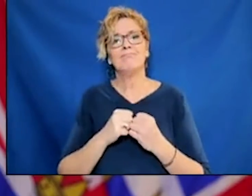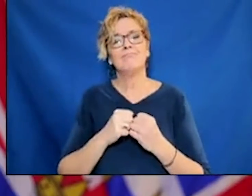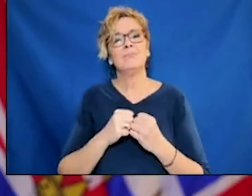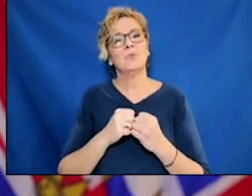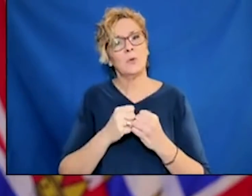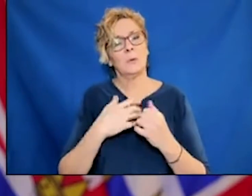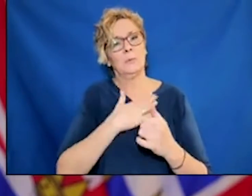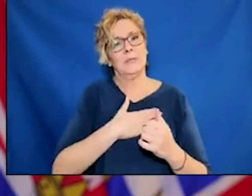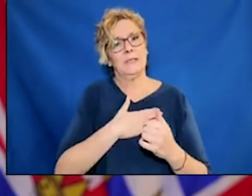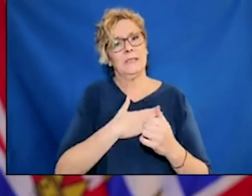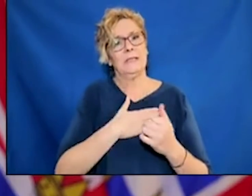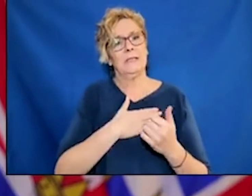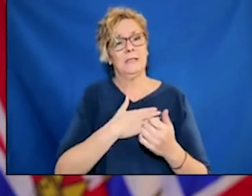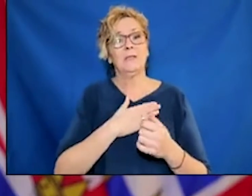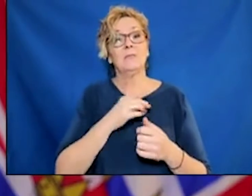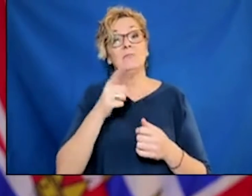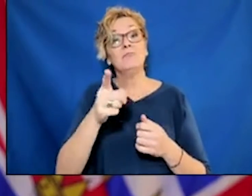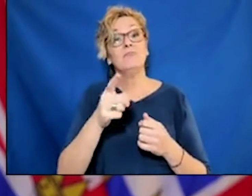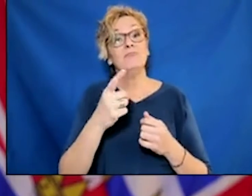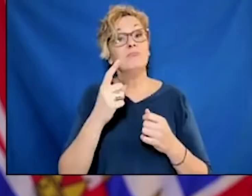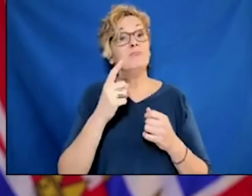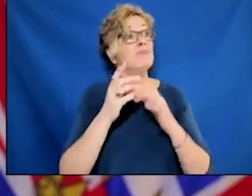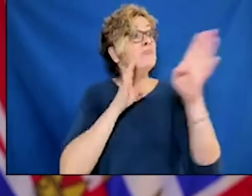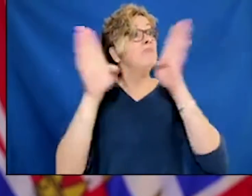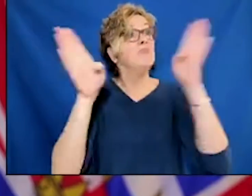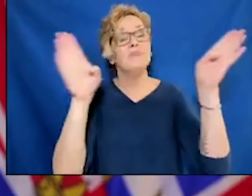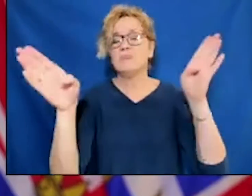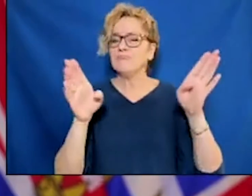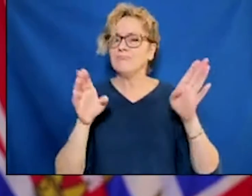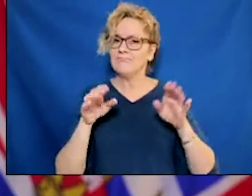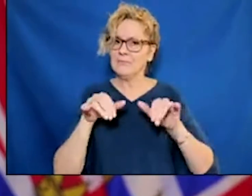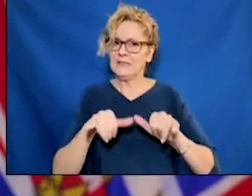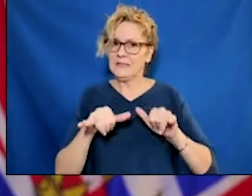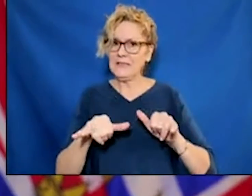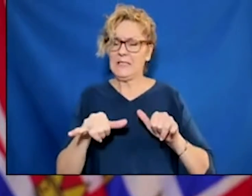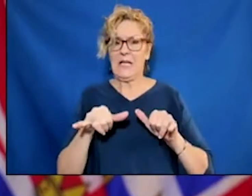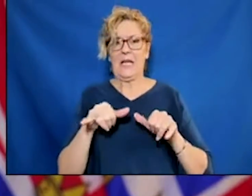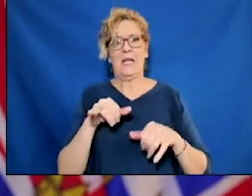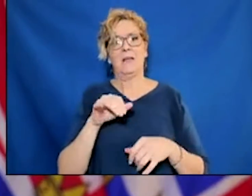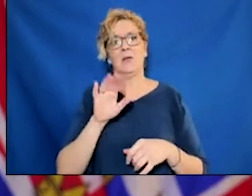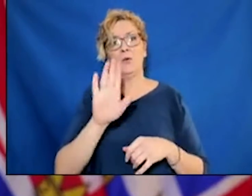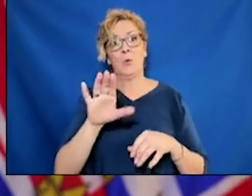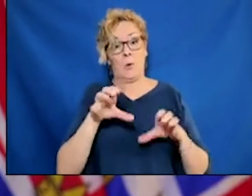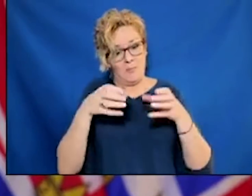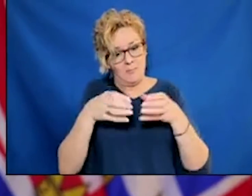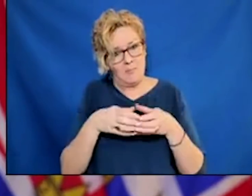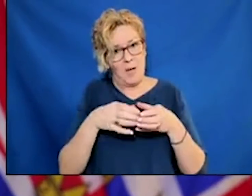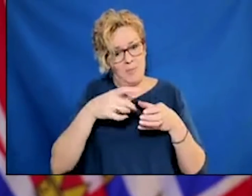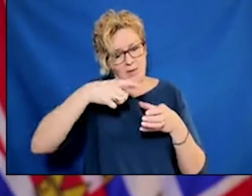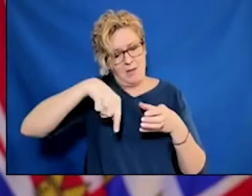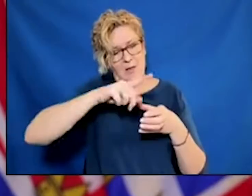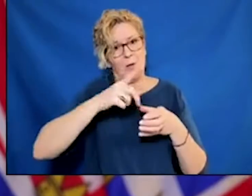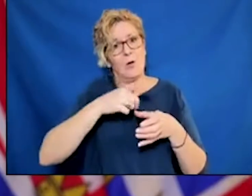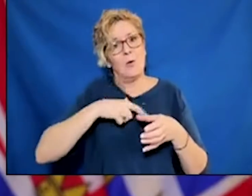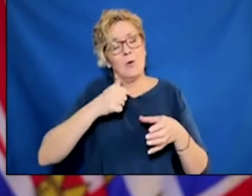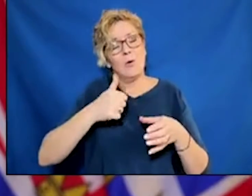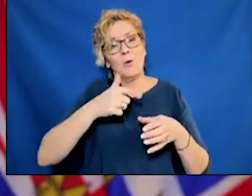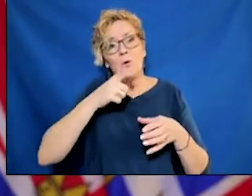we do will make a difference. And as always, we do this in the spirit of kindness and